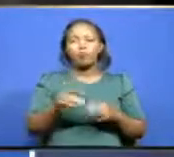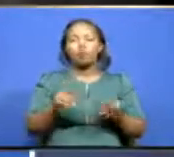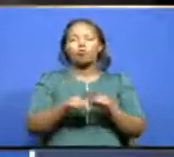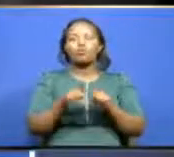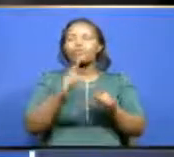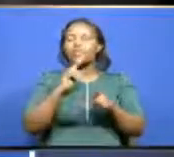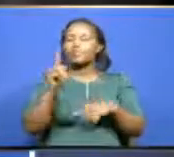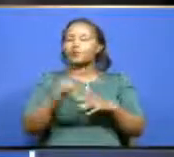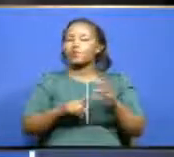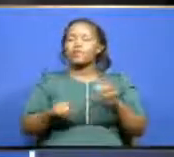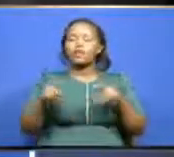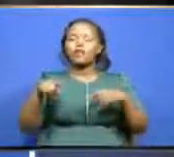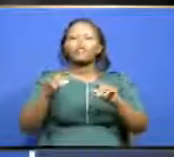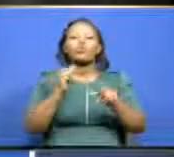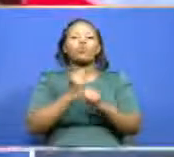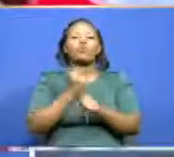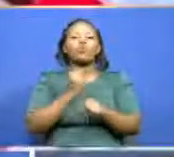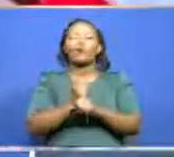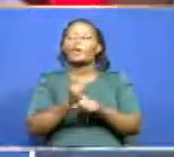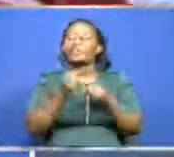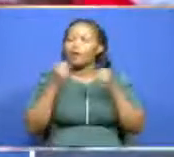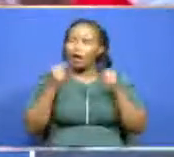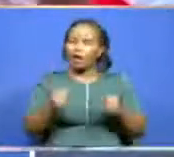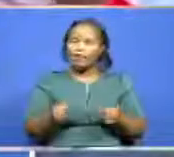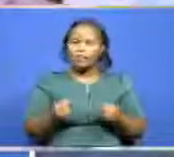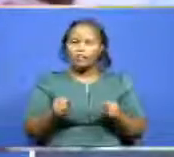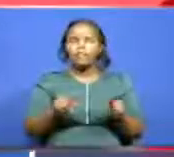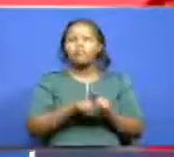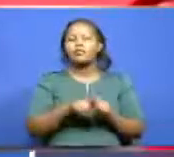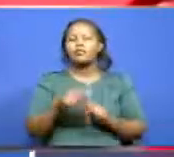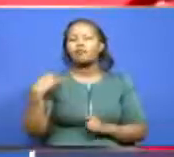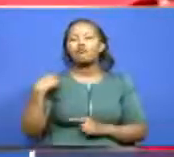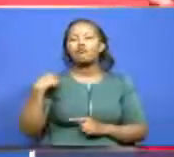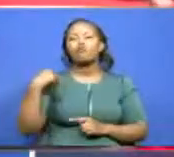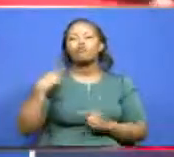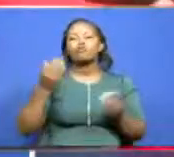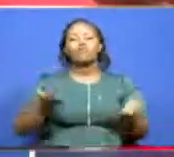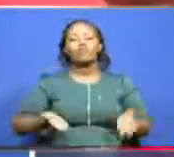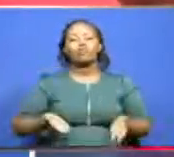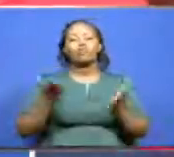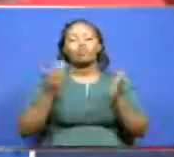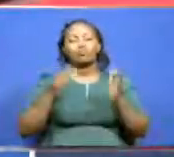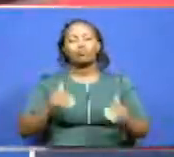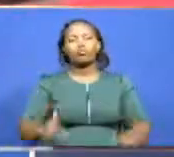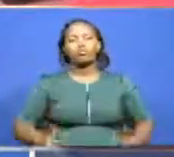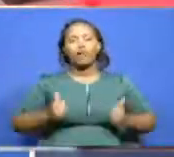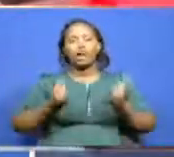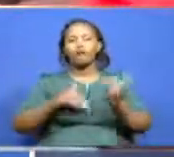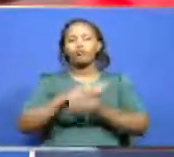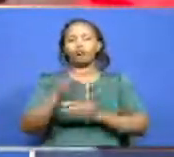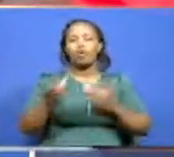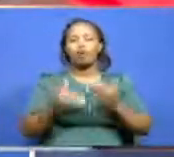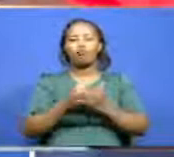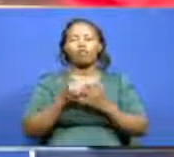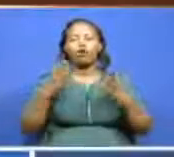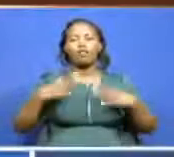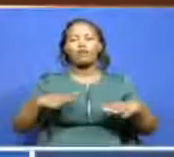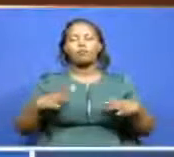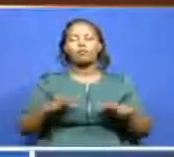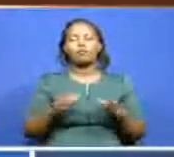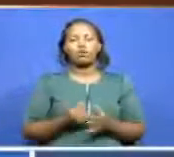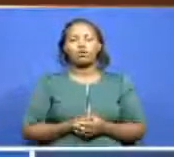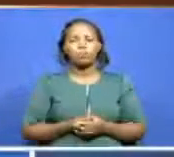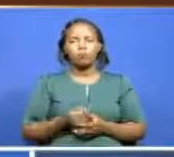kuwa mtu aliyefanya kazi kwa bidii na ambaye alijitolea kuboresha maisha ya watu katika ngazi zote alipokuwa akitoa huduma zake.